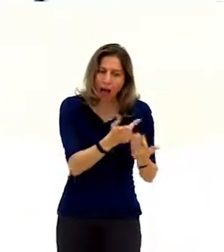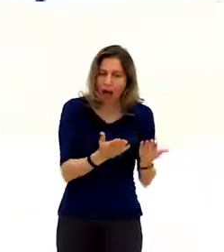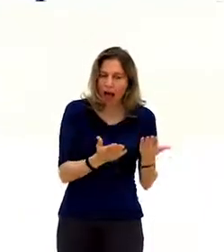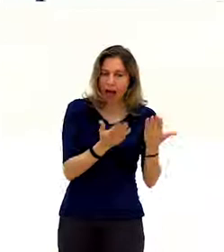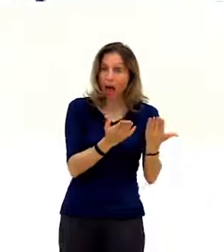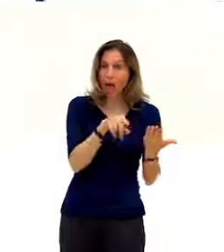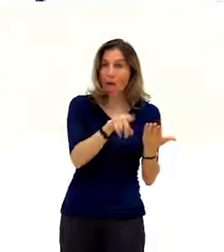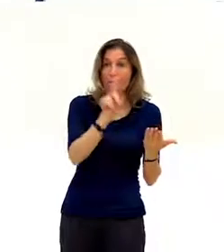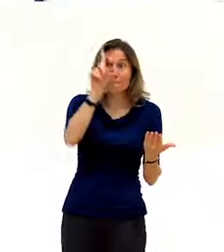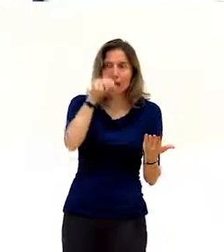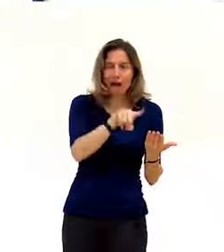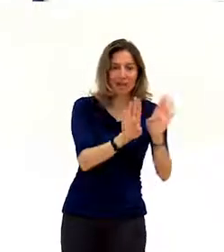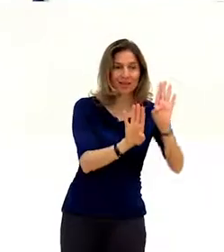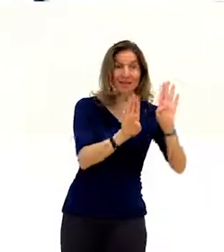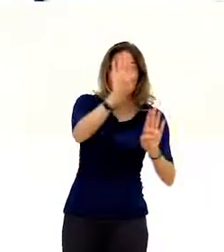their offer,